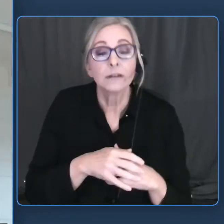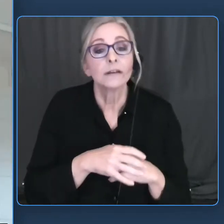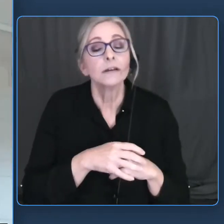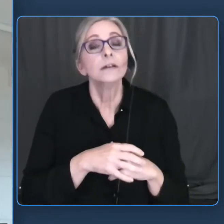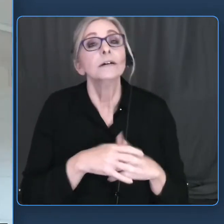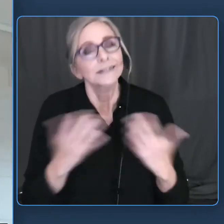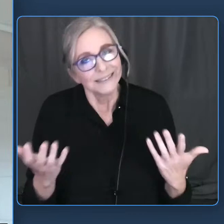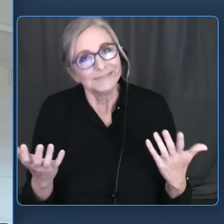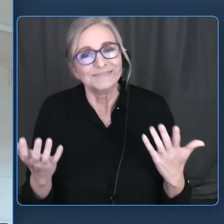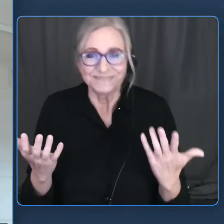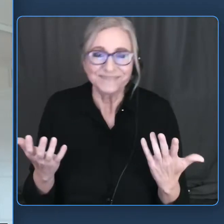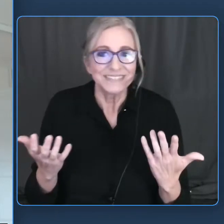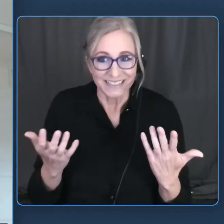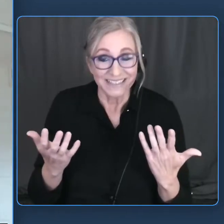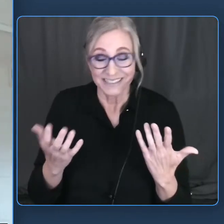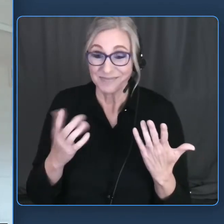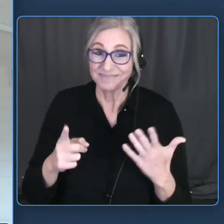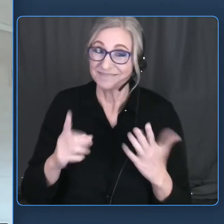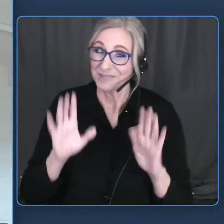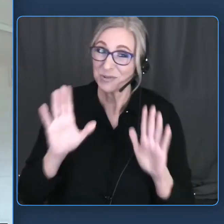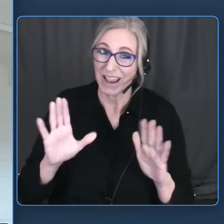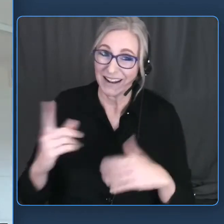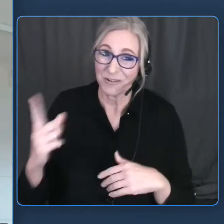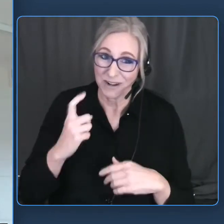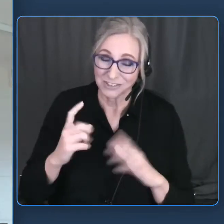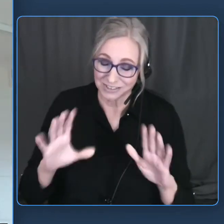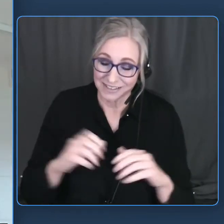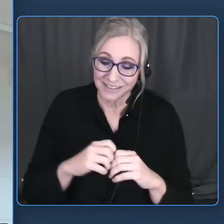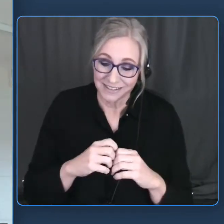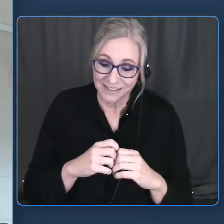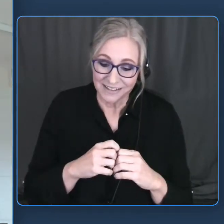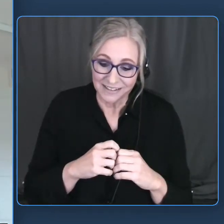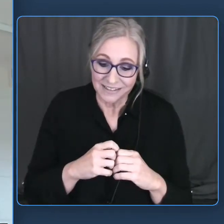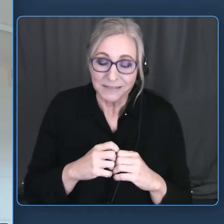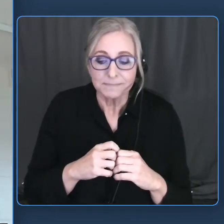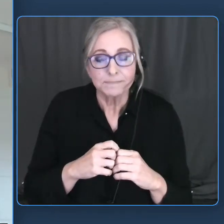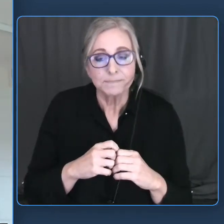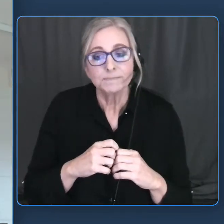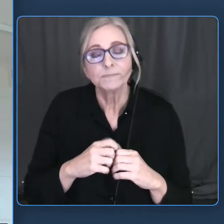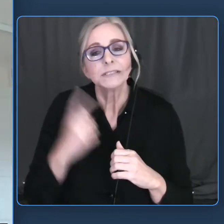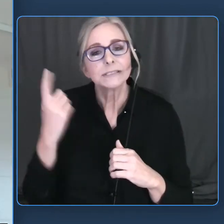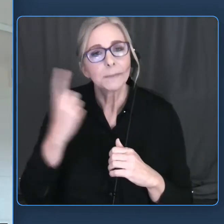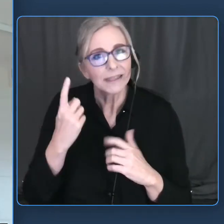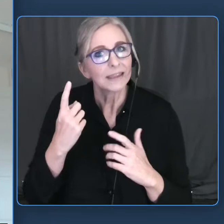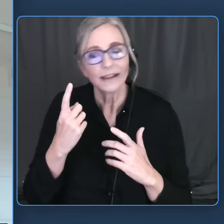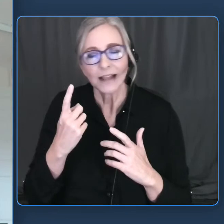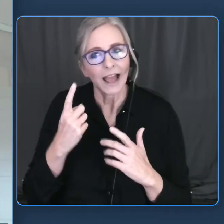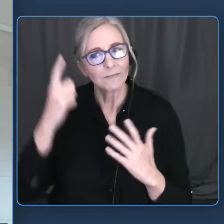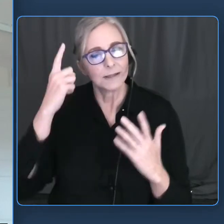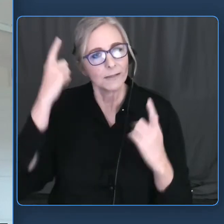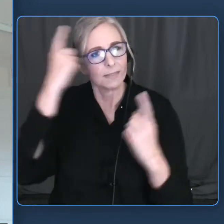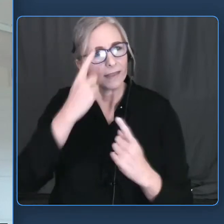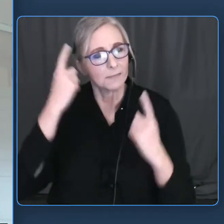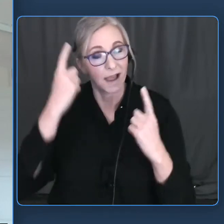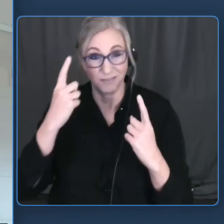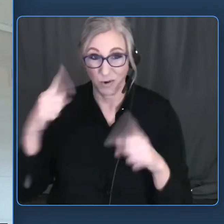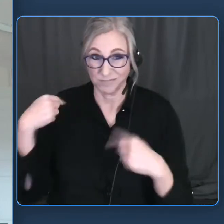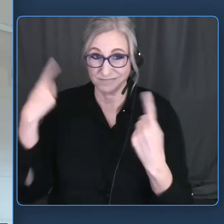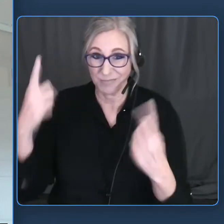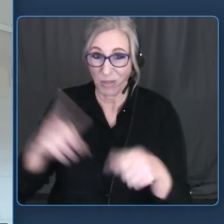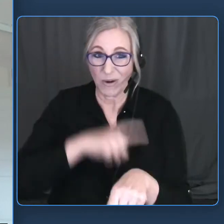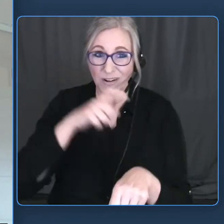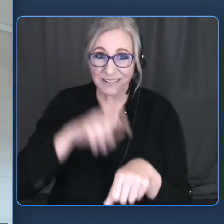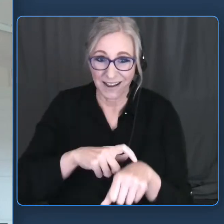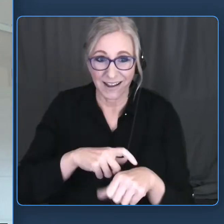So, yeah, this is a great question. And something that I have been thinking about for a long